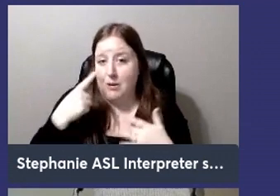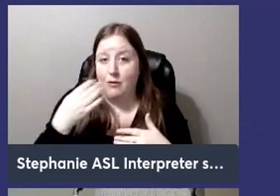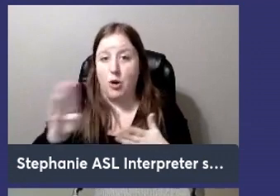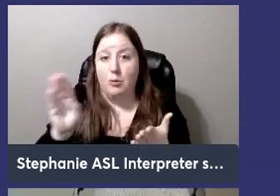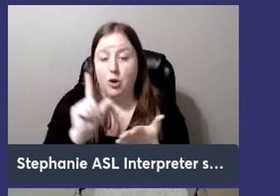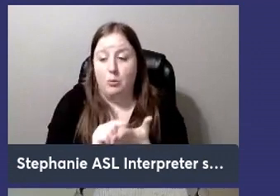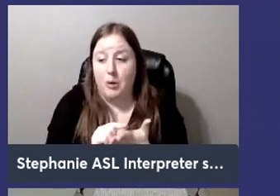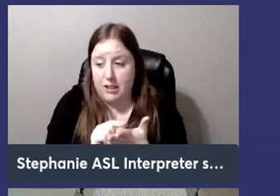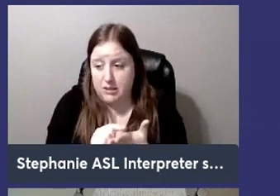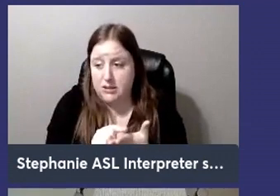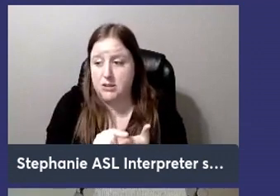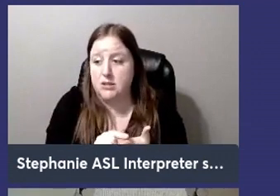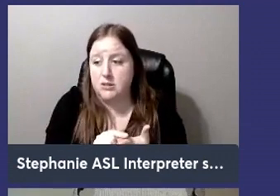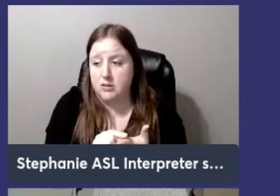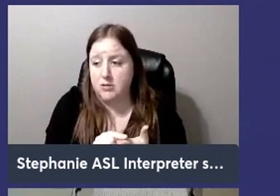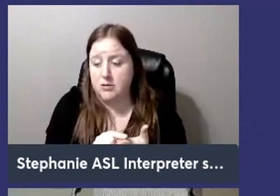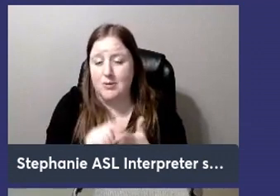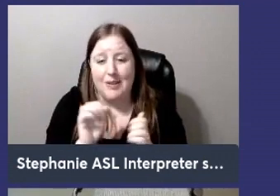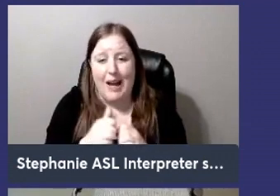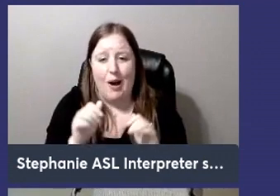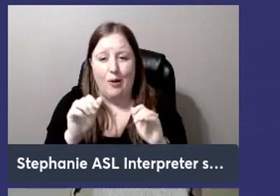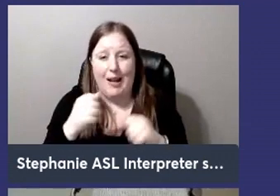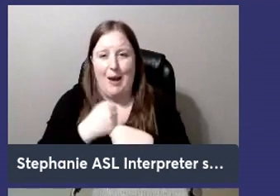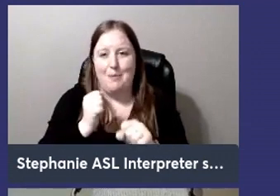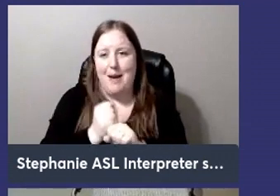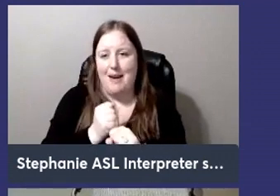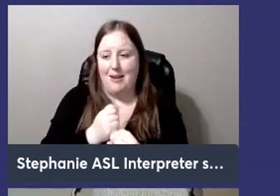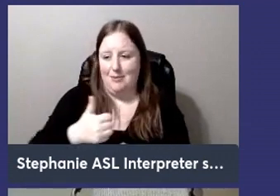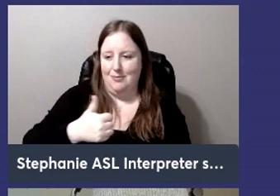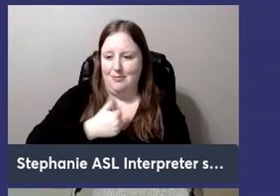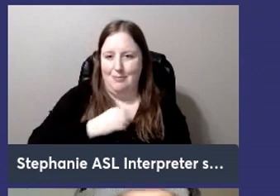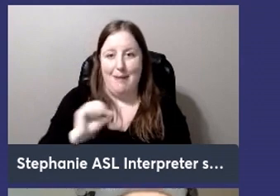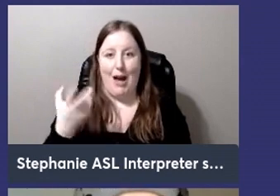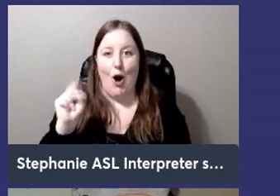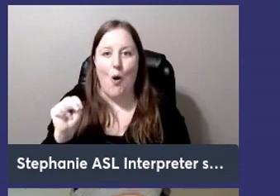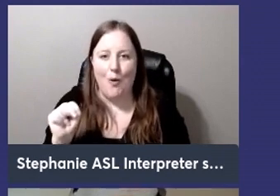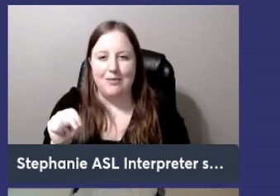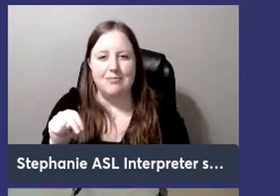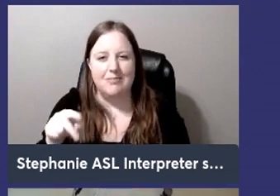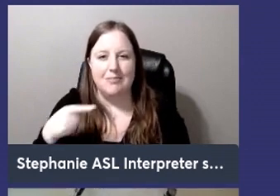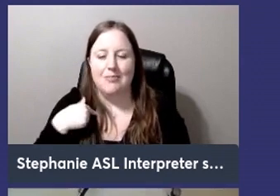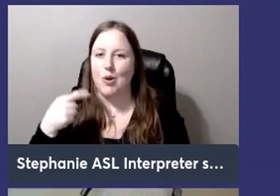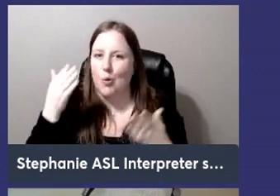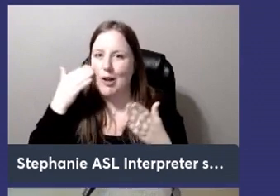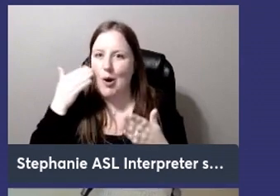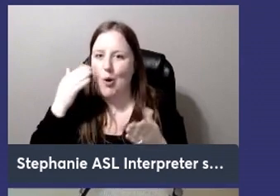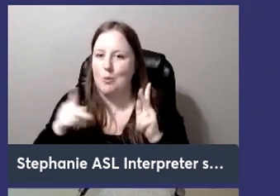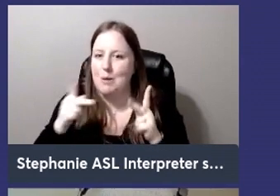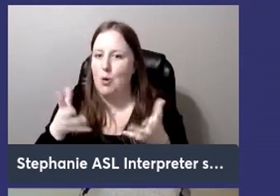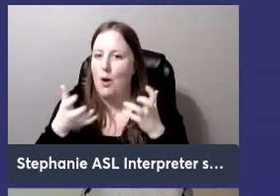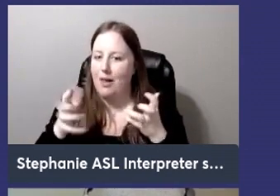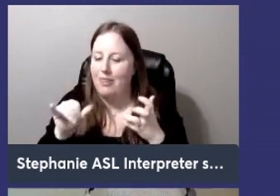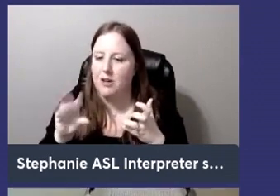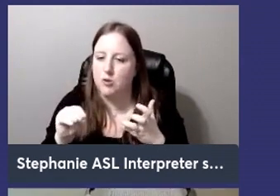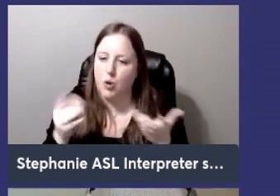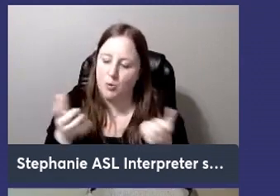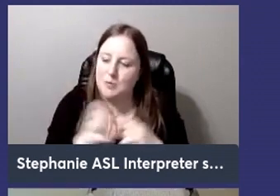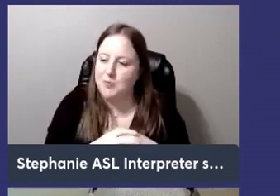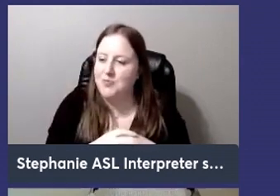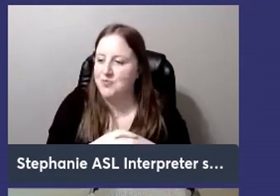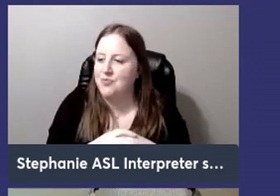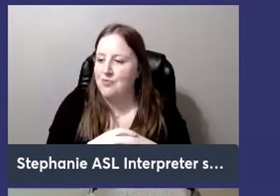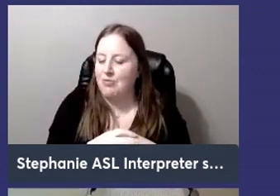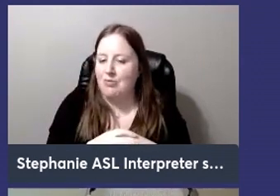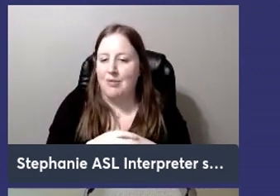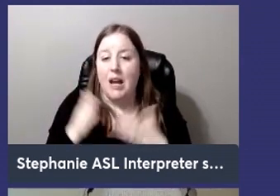specifically how can I make my own, it's a top request. People are really excited about that. Awesome. For sure. I'll offer